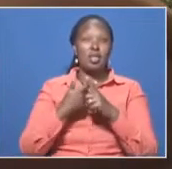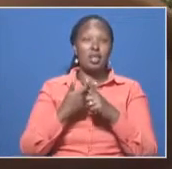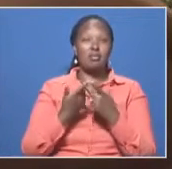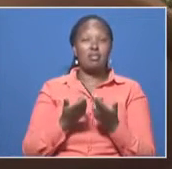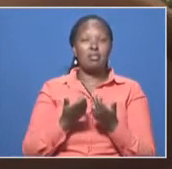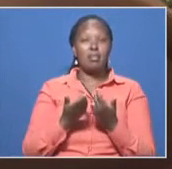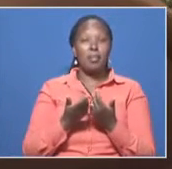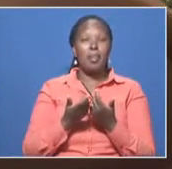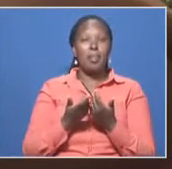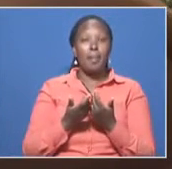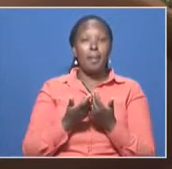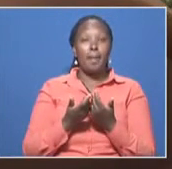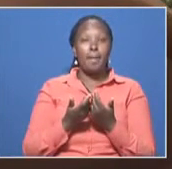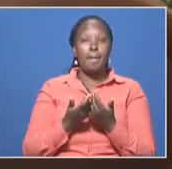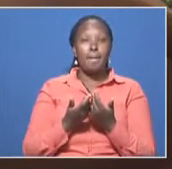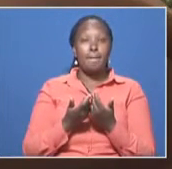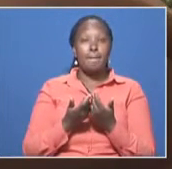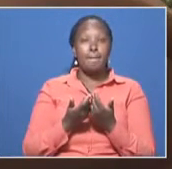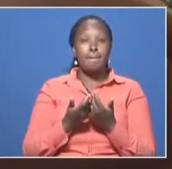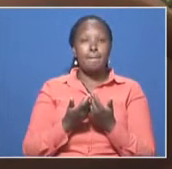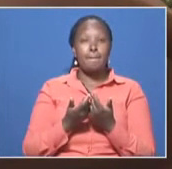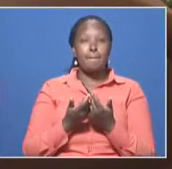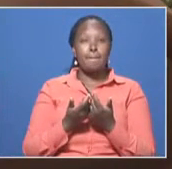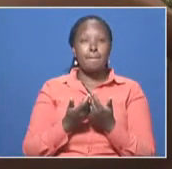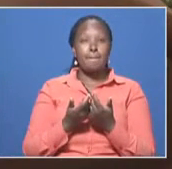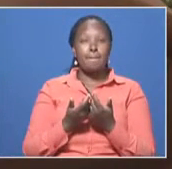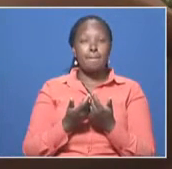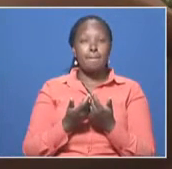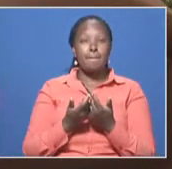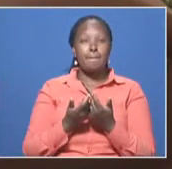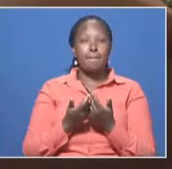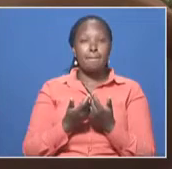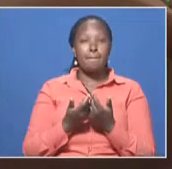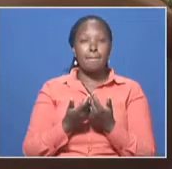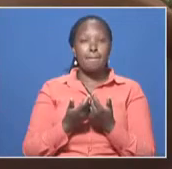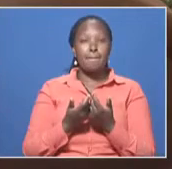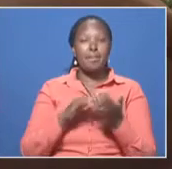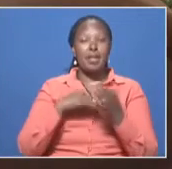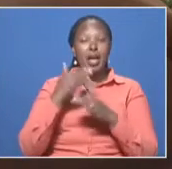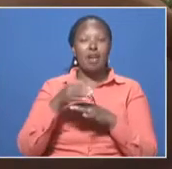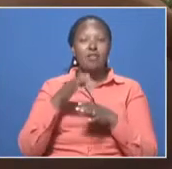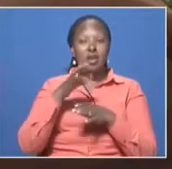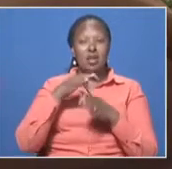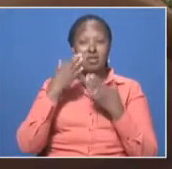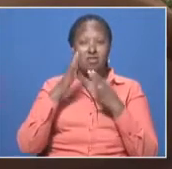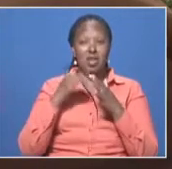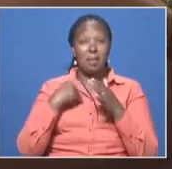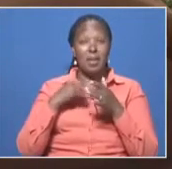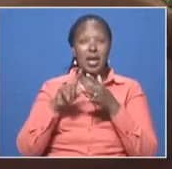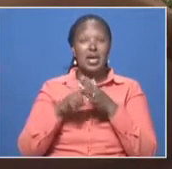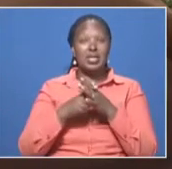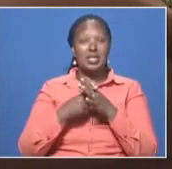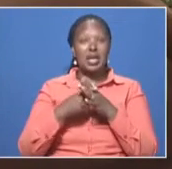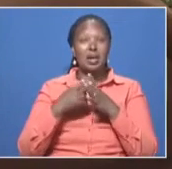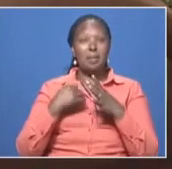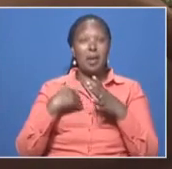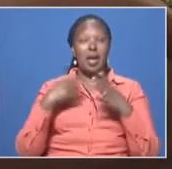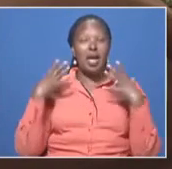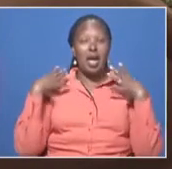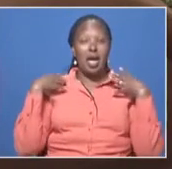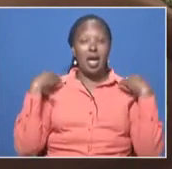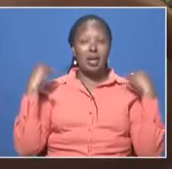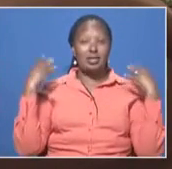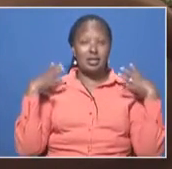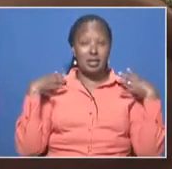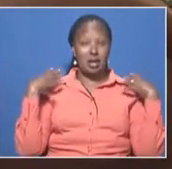school. And then, you know, after breakfast, then I start my physio exercises